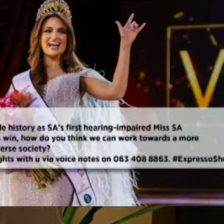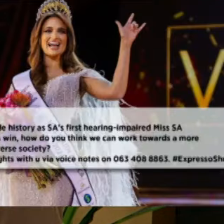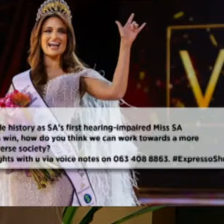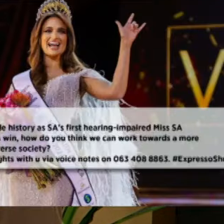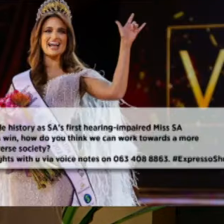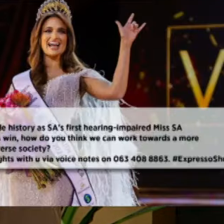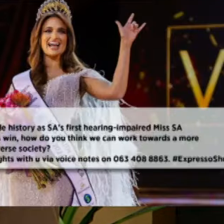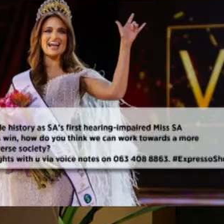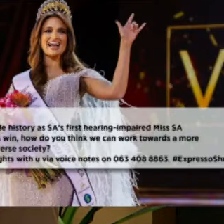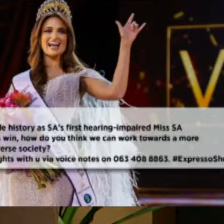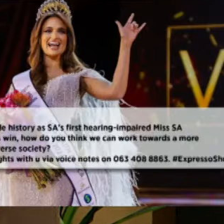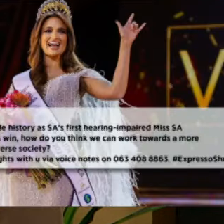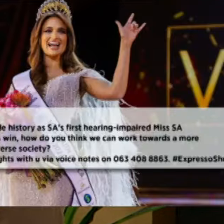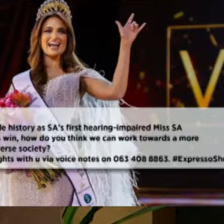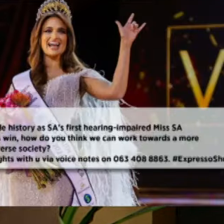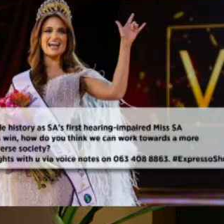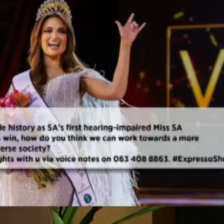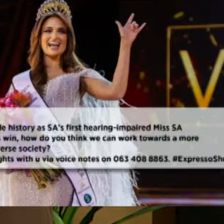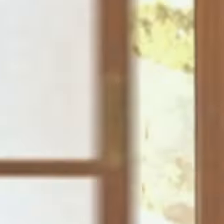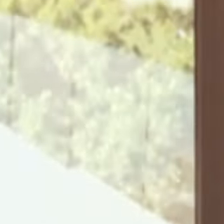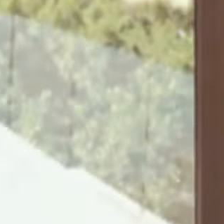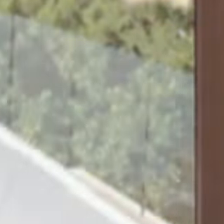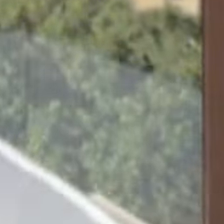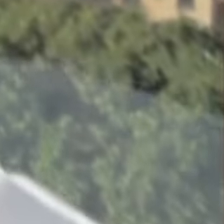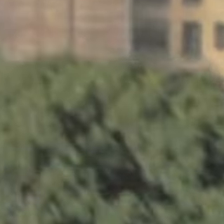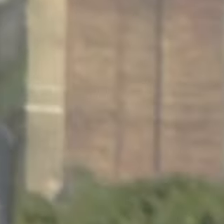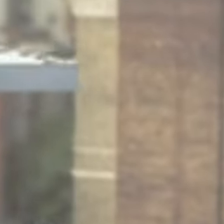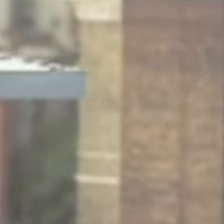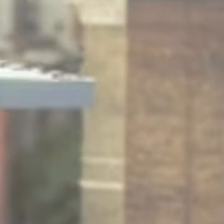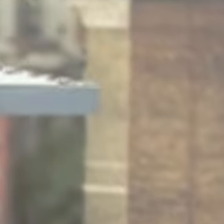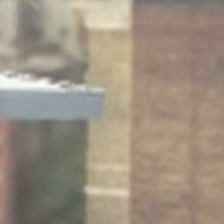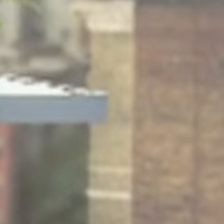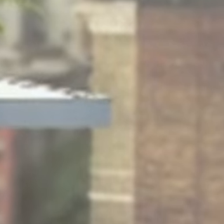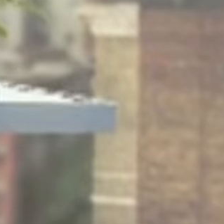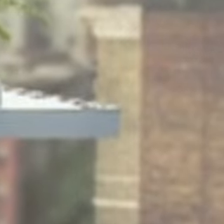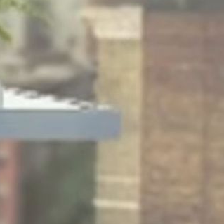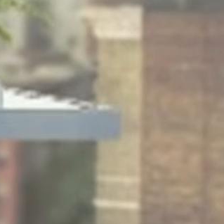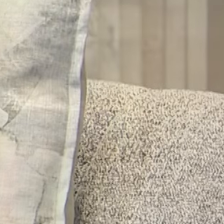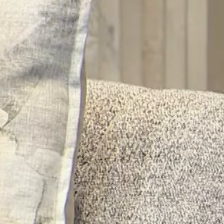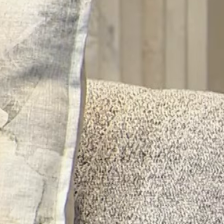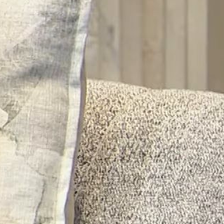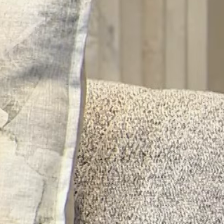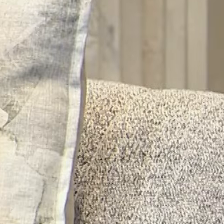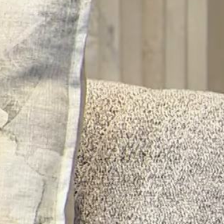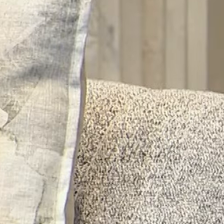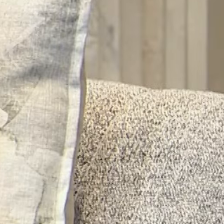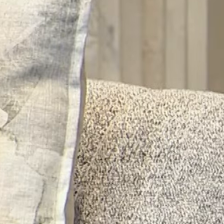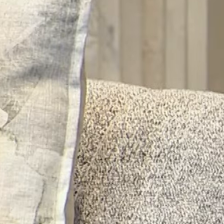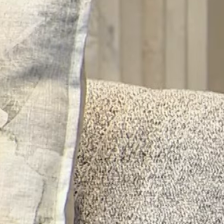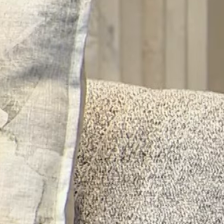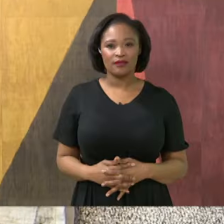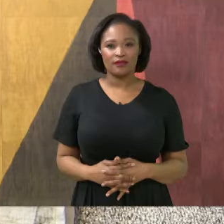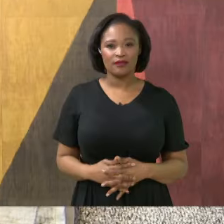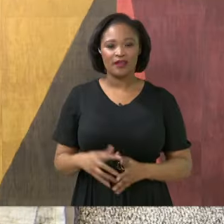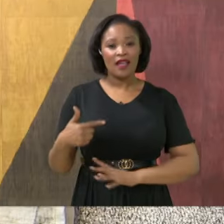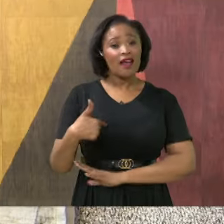Inclusivity. Fortitude. The bravery to take that opportunity. It's my feel-good breakfast show. I love it when we get to sit